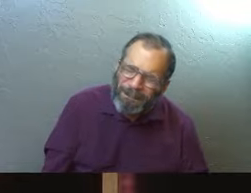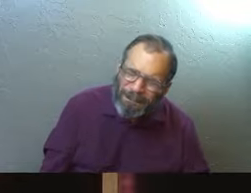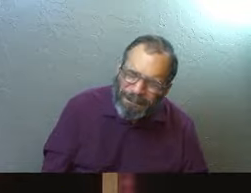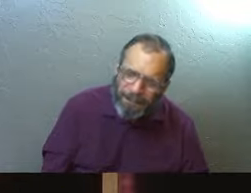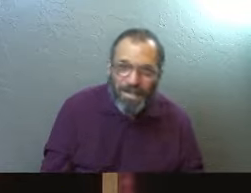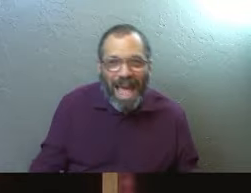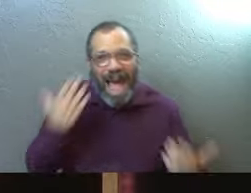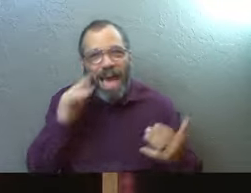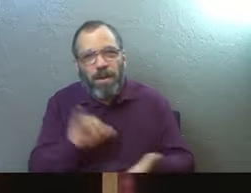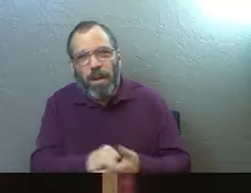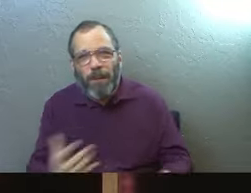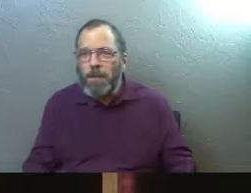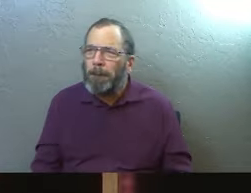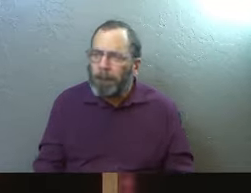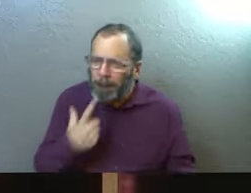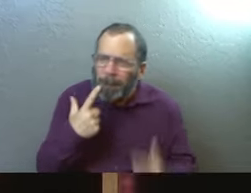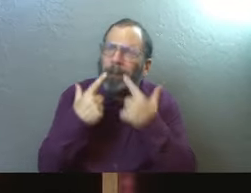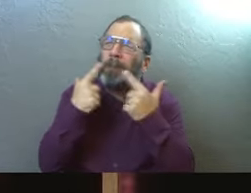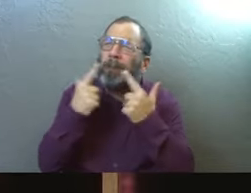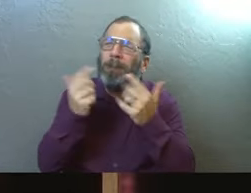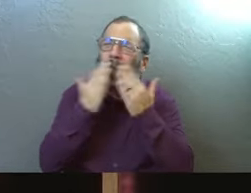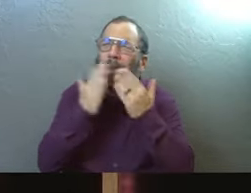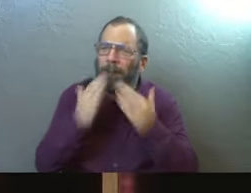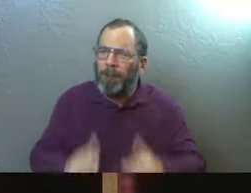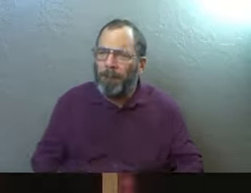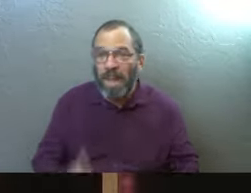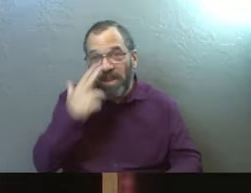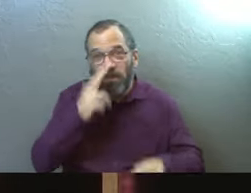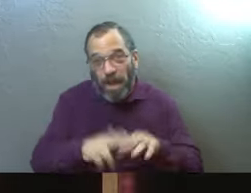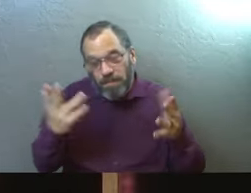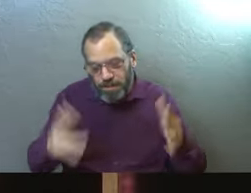I don't know if it happened like that. But it's fun.